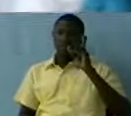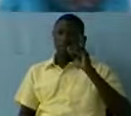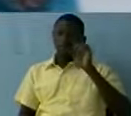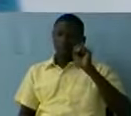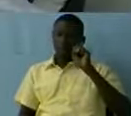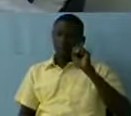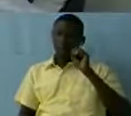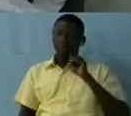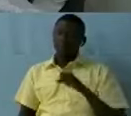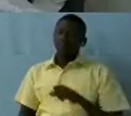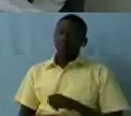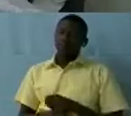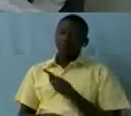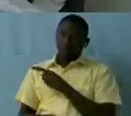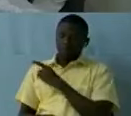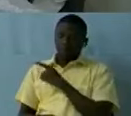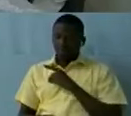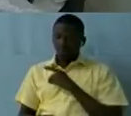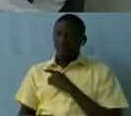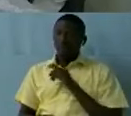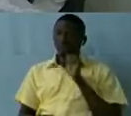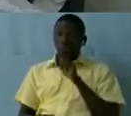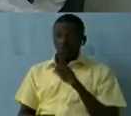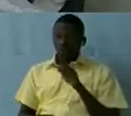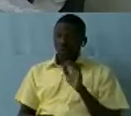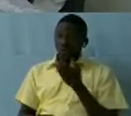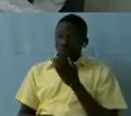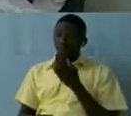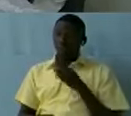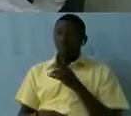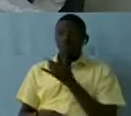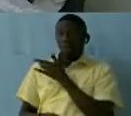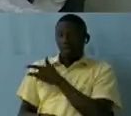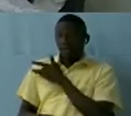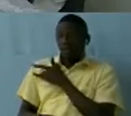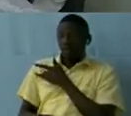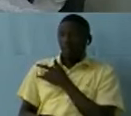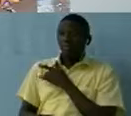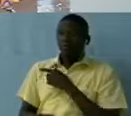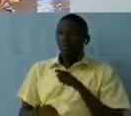HIV/AIDS, you can actually live with HIV